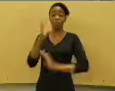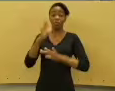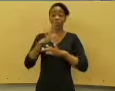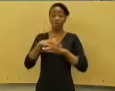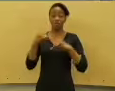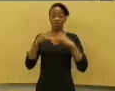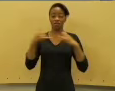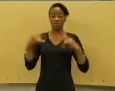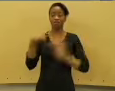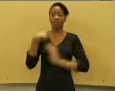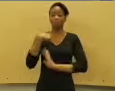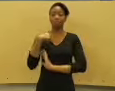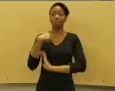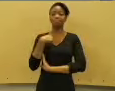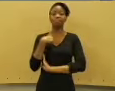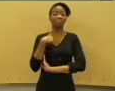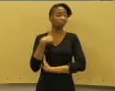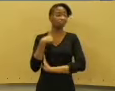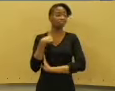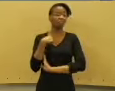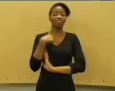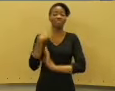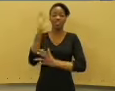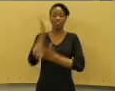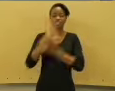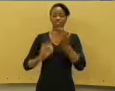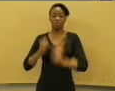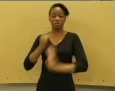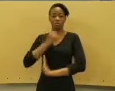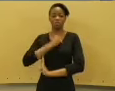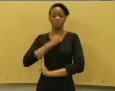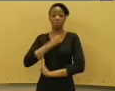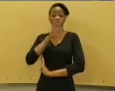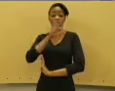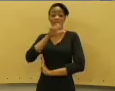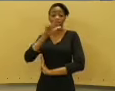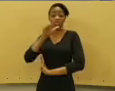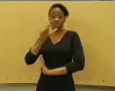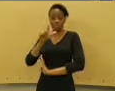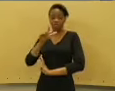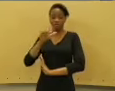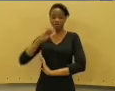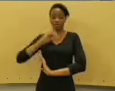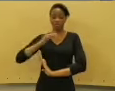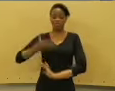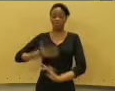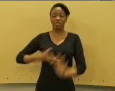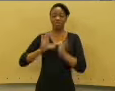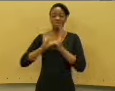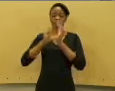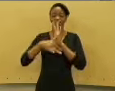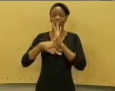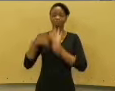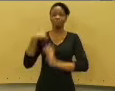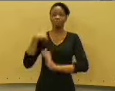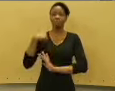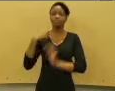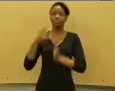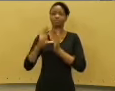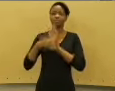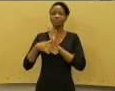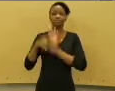Toys. My story basically is I'm a 37-year-old disabled woman. I got disabled in